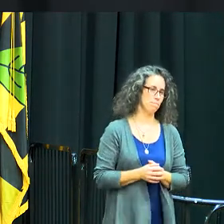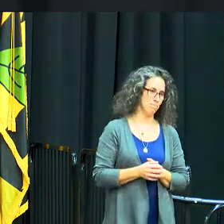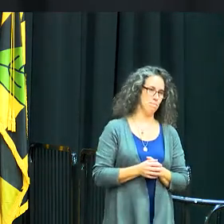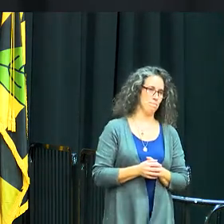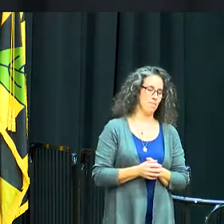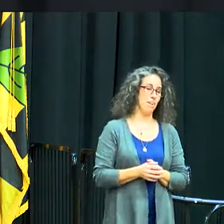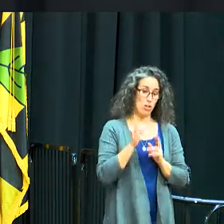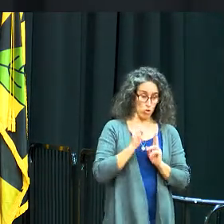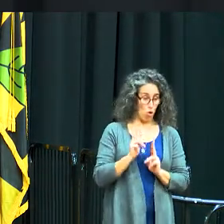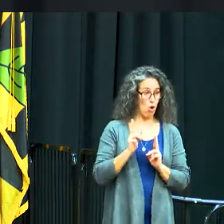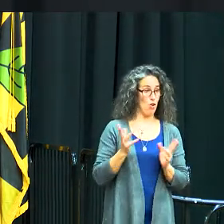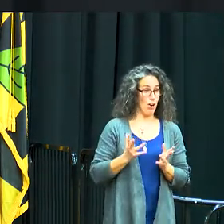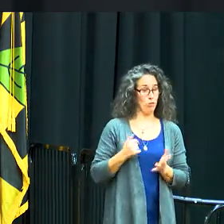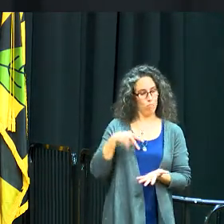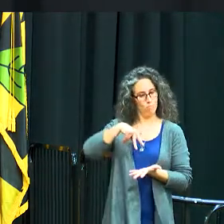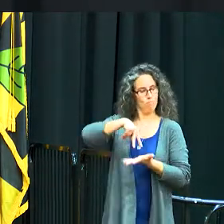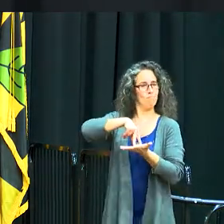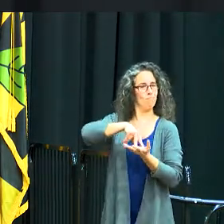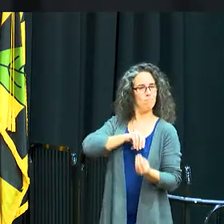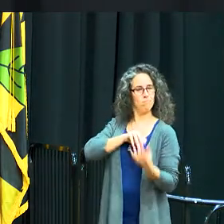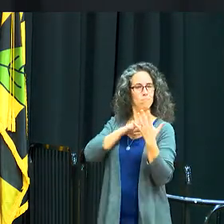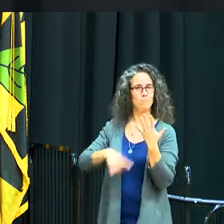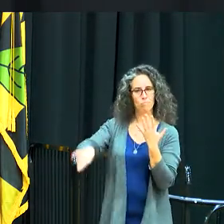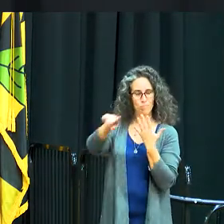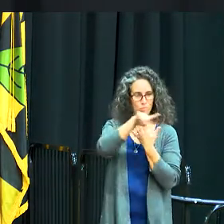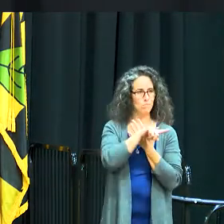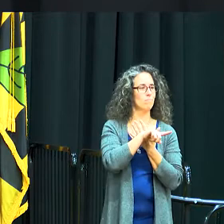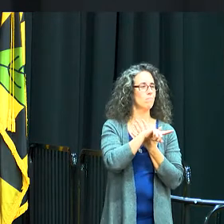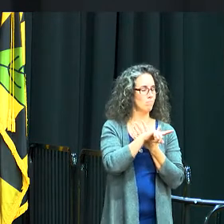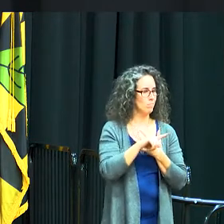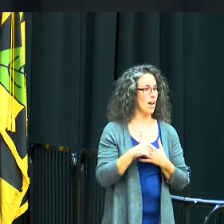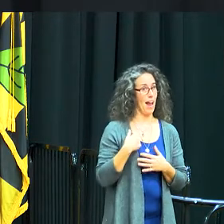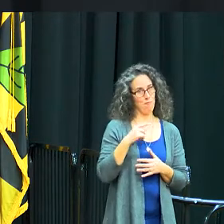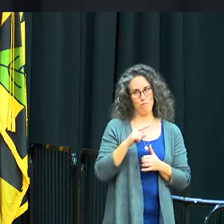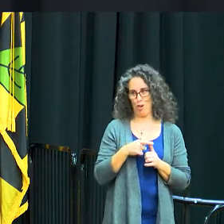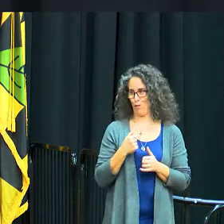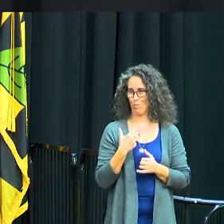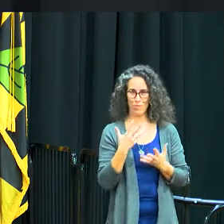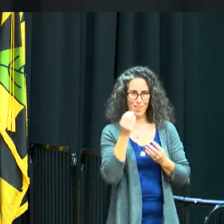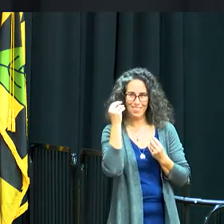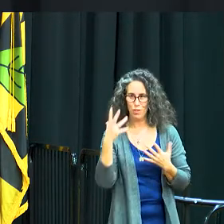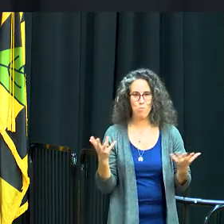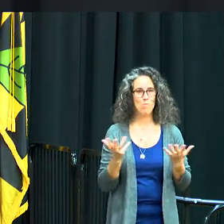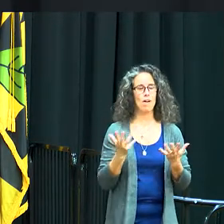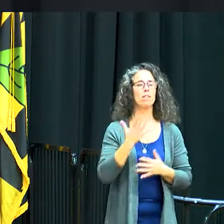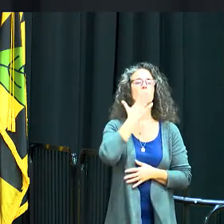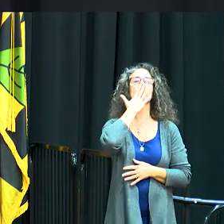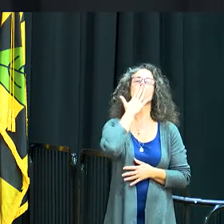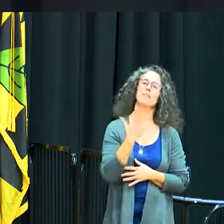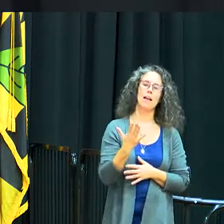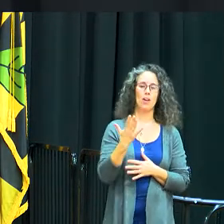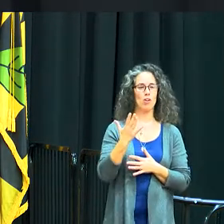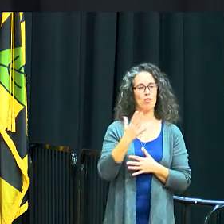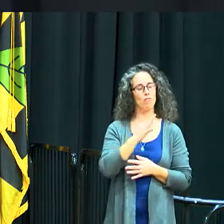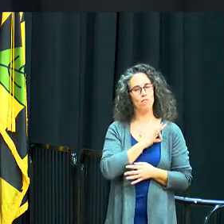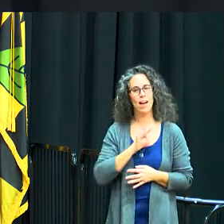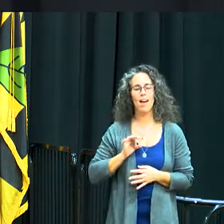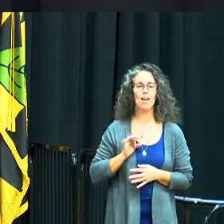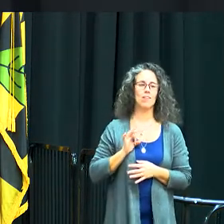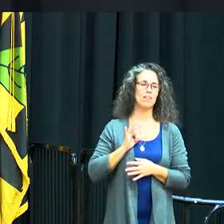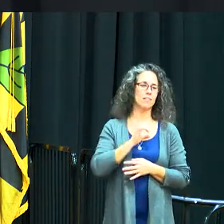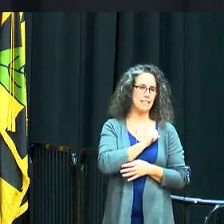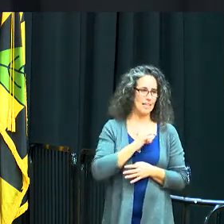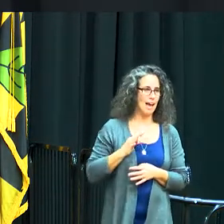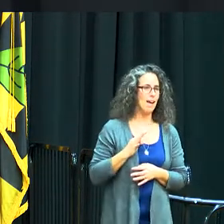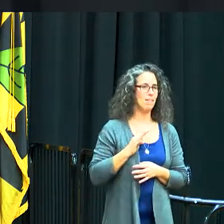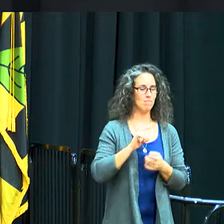It is an honor to stand in front of you today, and I first want to say thank you to the administrators, faculty, staff, family,